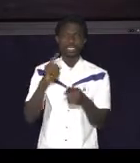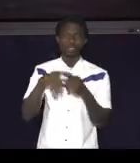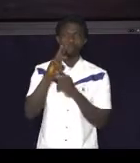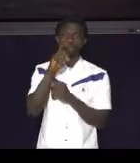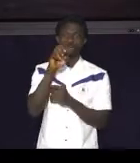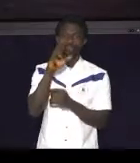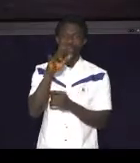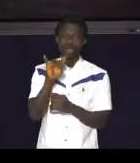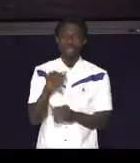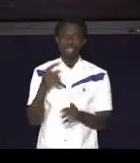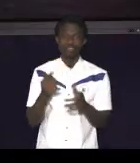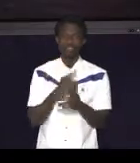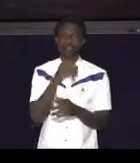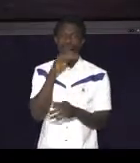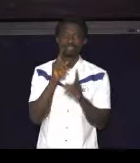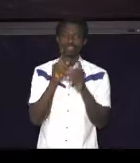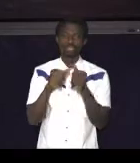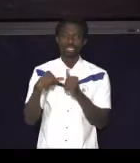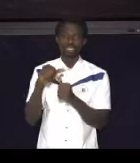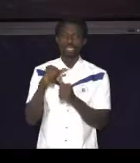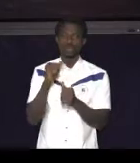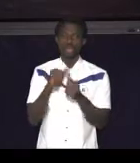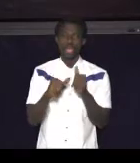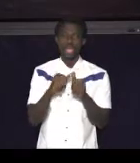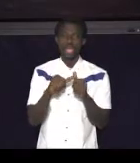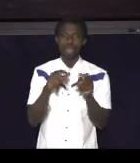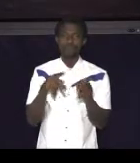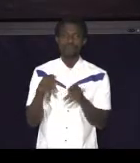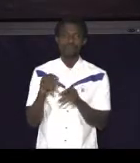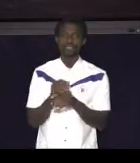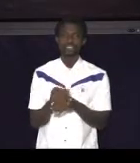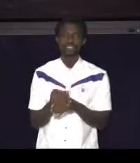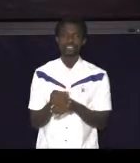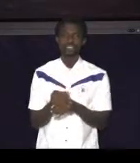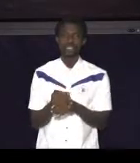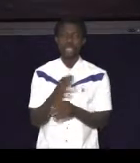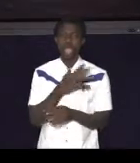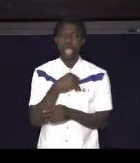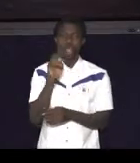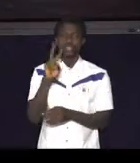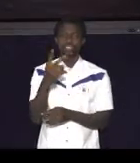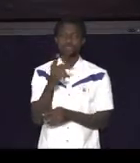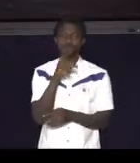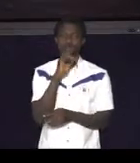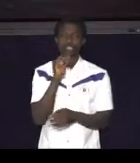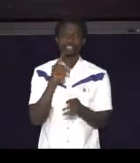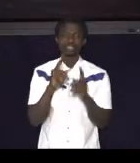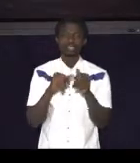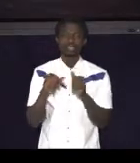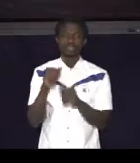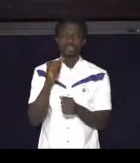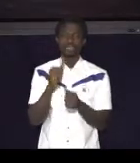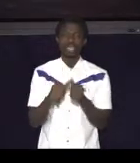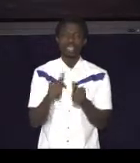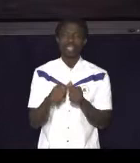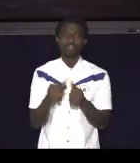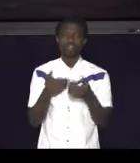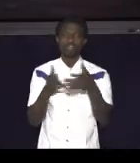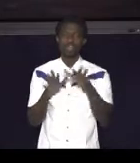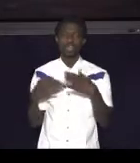The first one is talking about every person, and the second one is talking about every dead